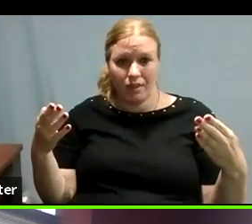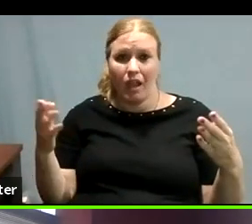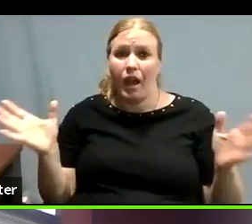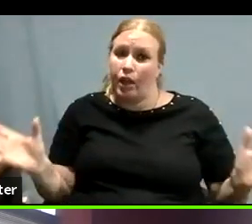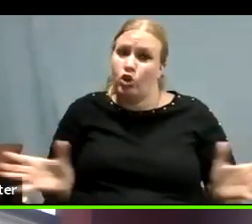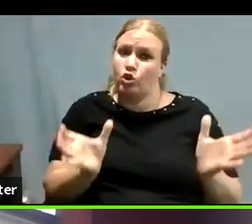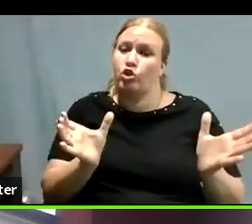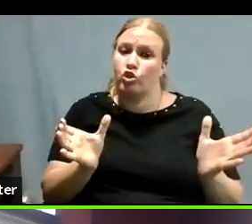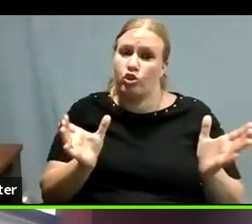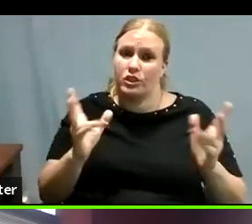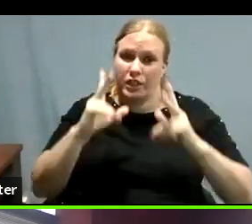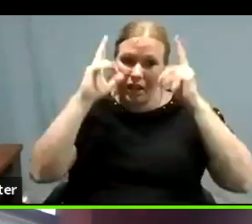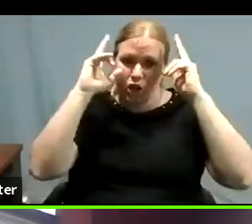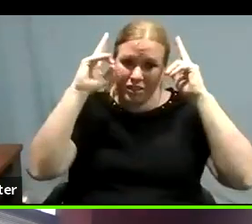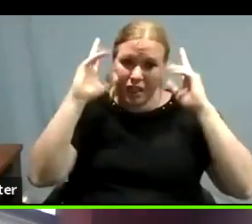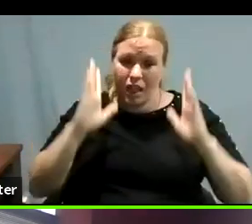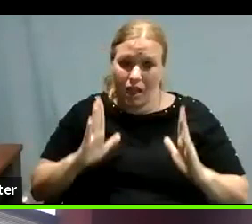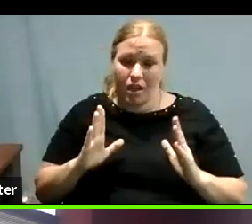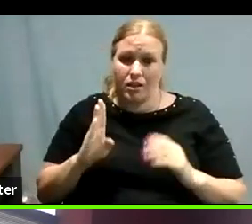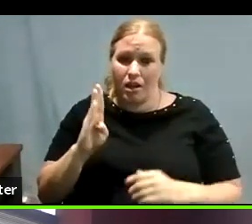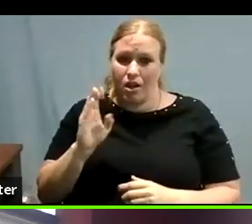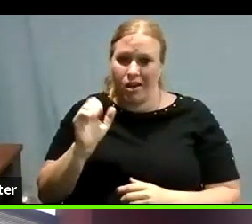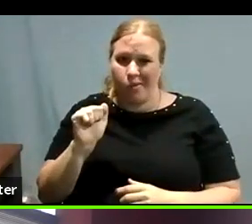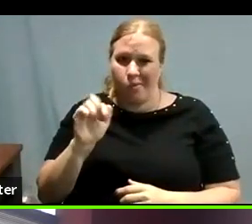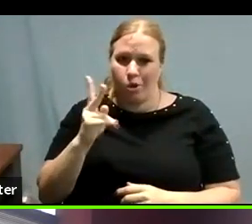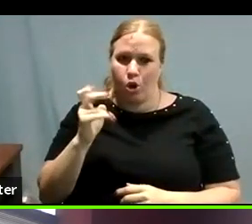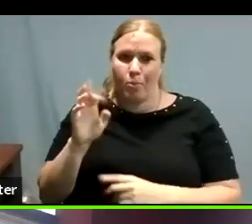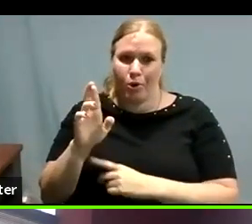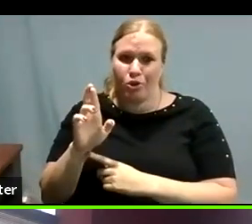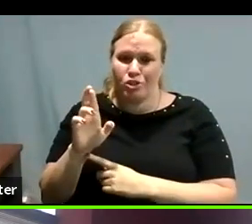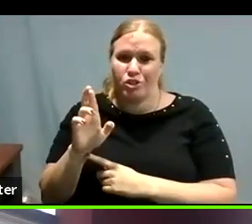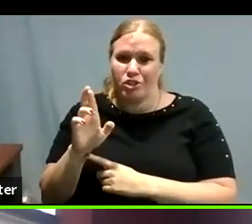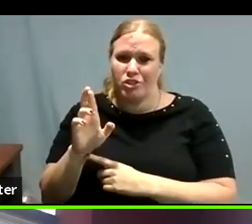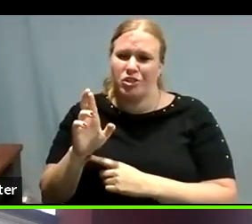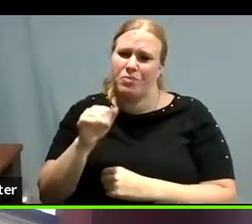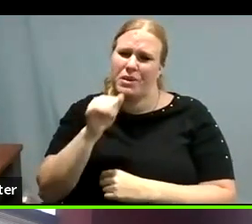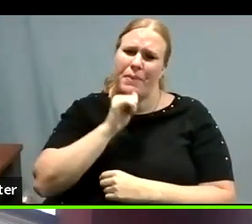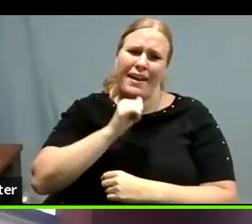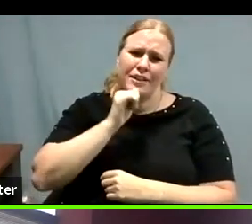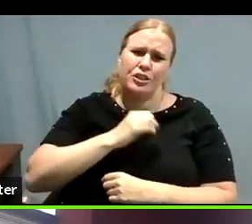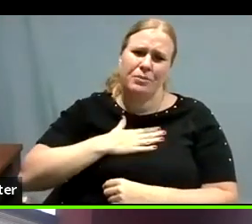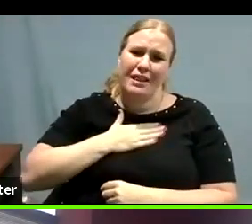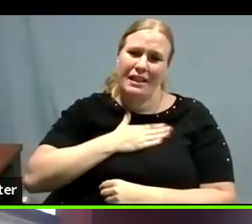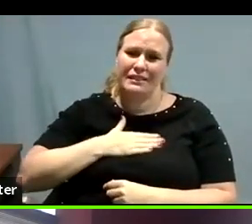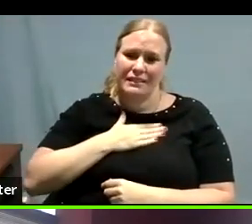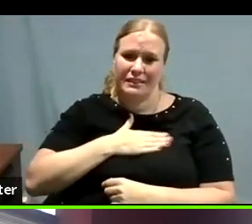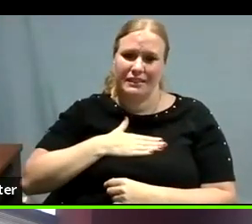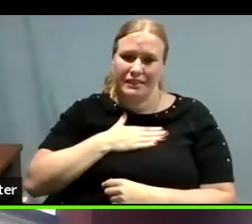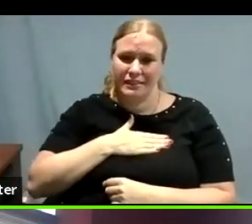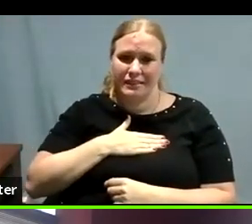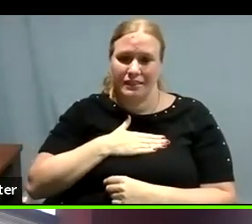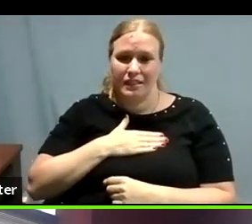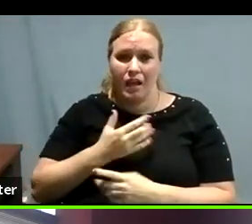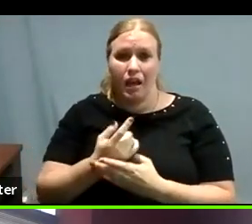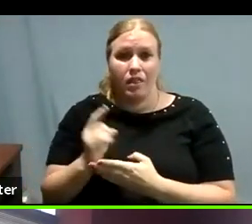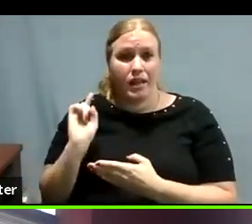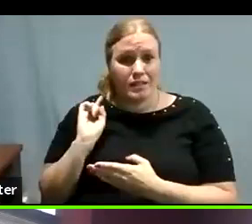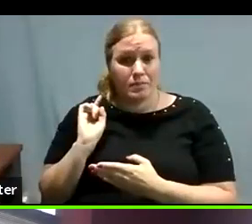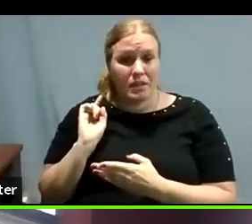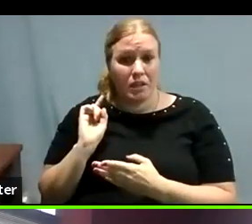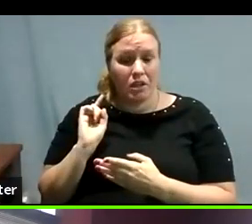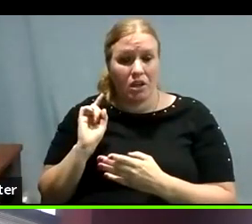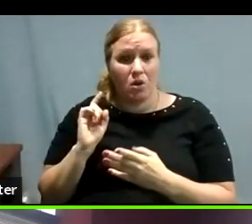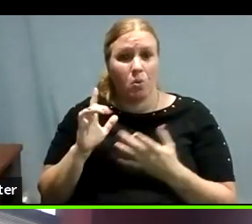salons and barbershops to be patient. We conducted a webinar this past week, and